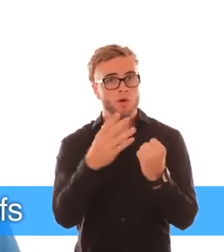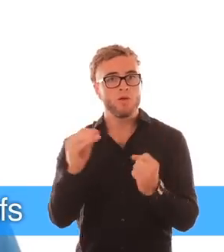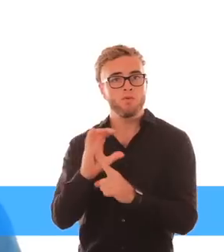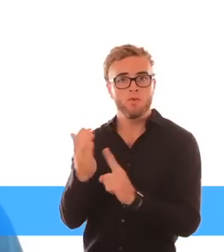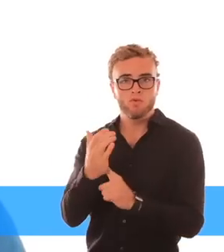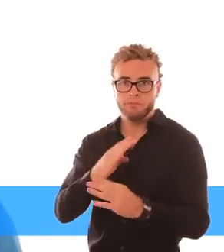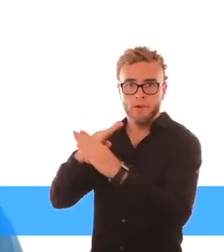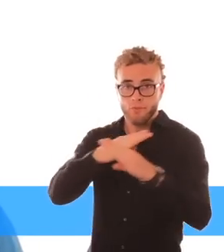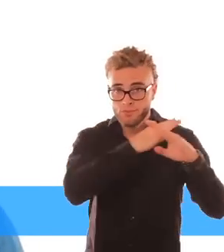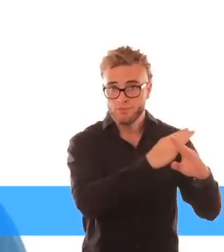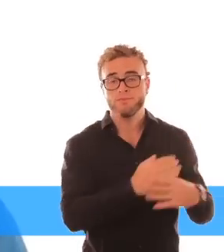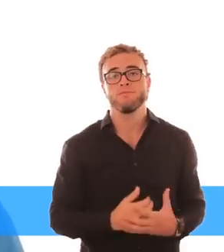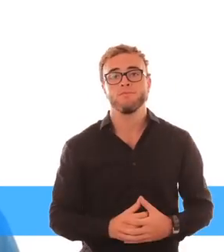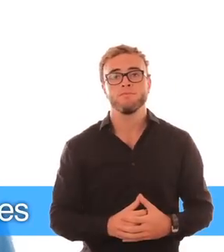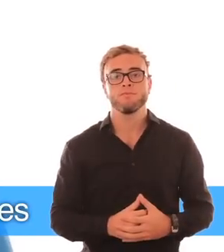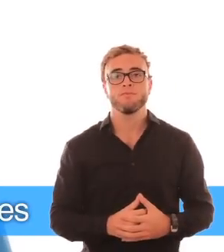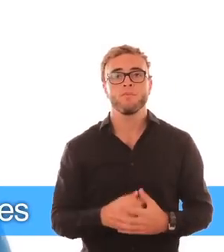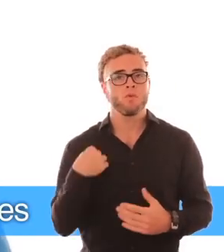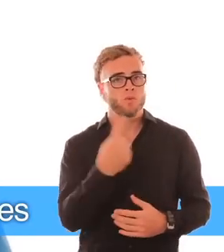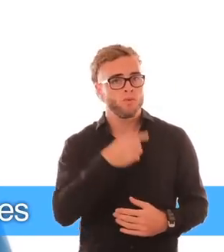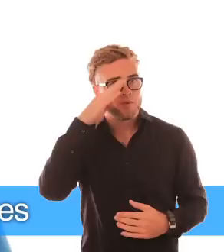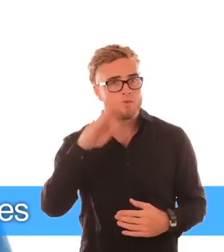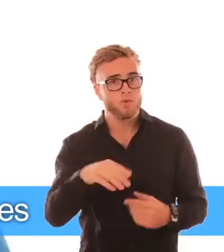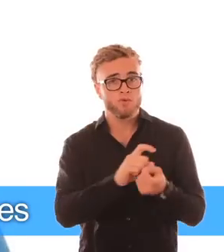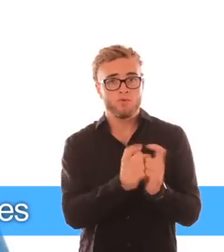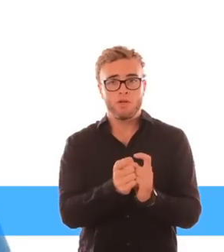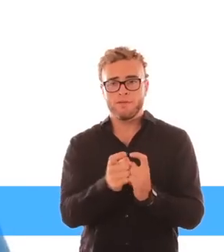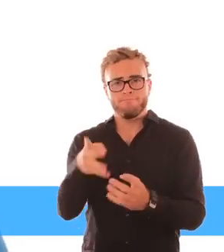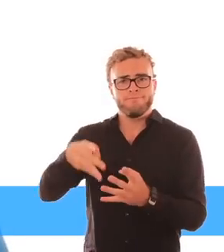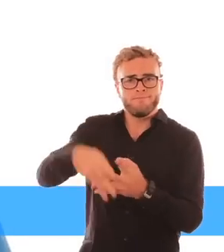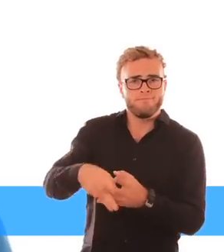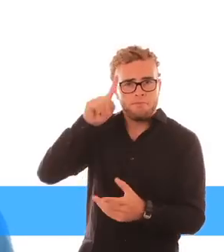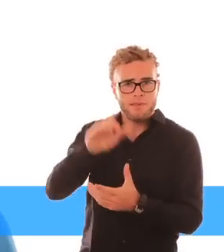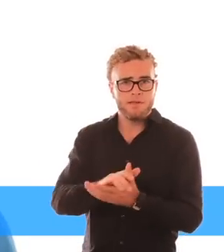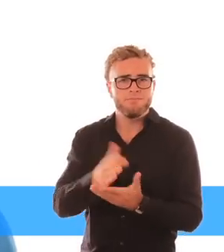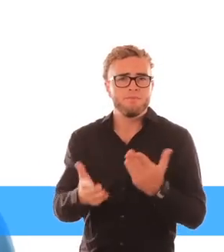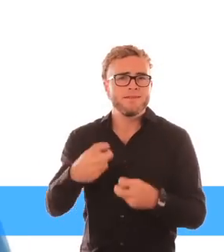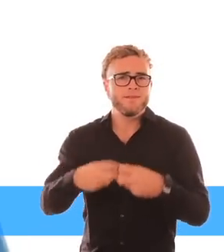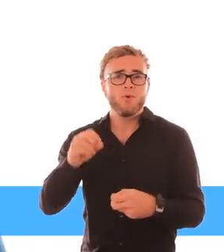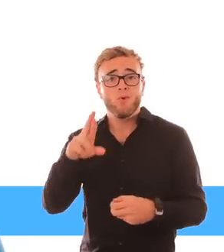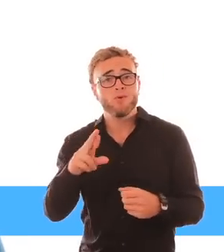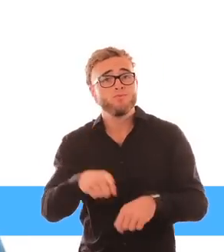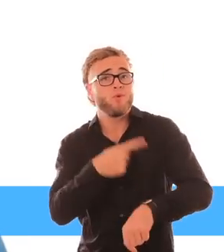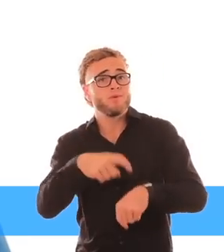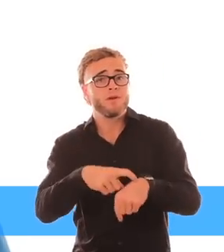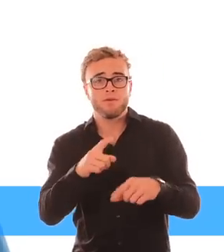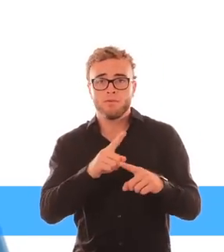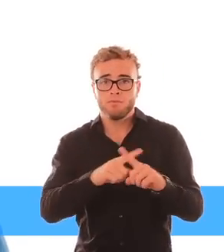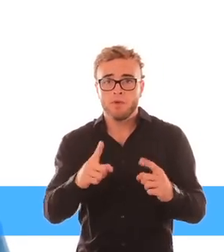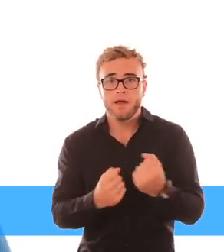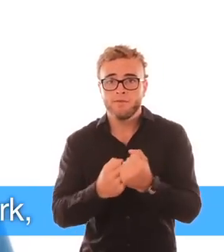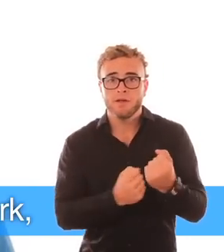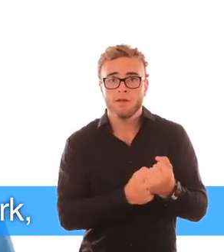be difficult and take a long time, but advocacy and public education initiatives can promote marginalized groups in social policies and